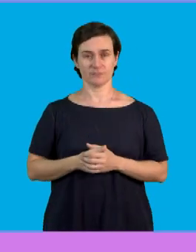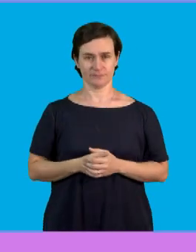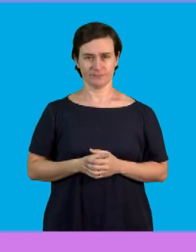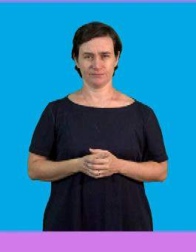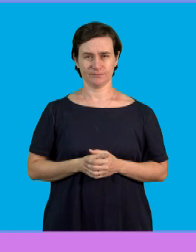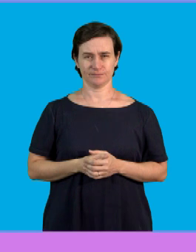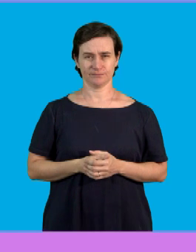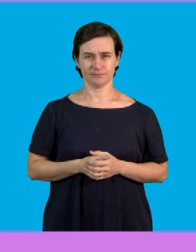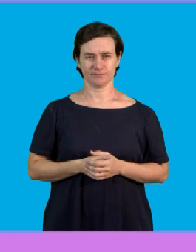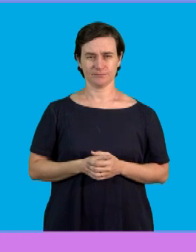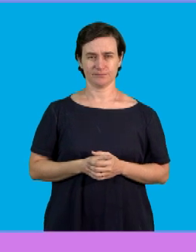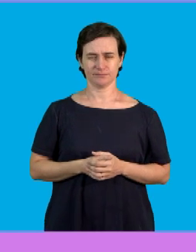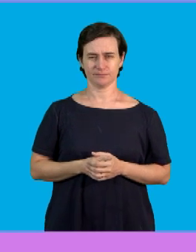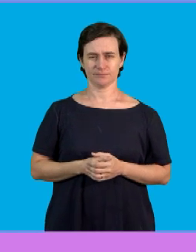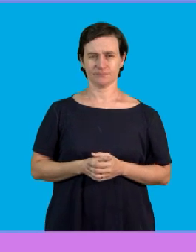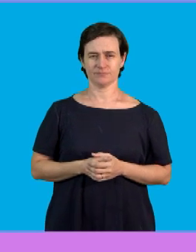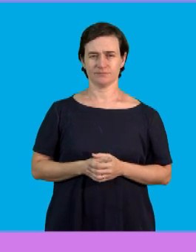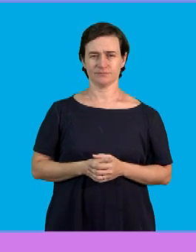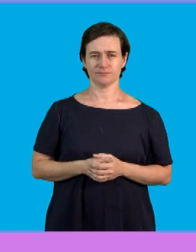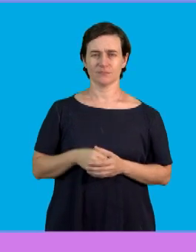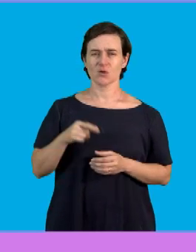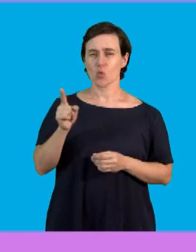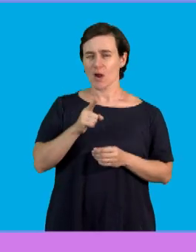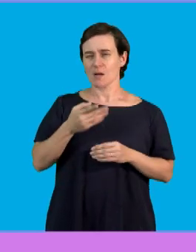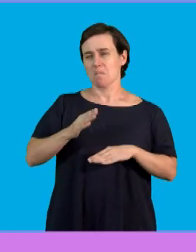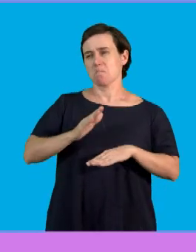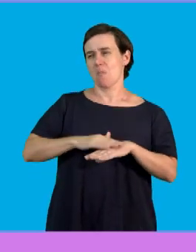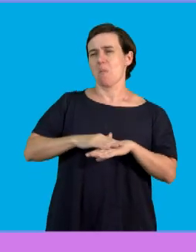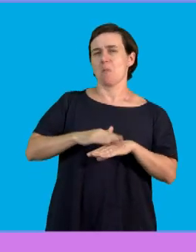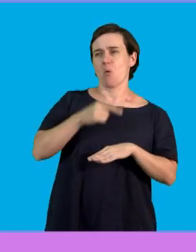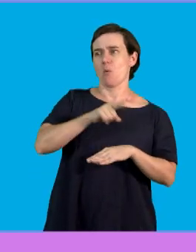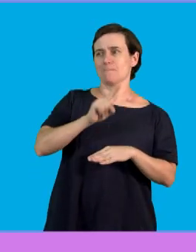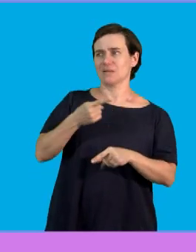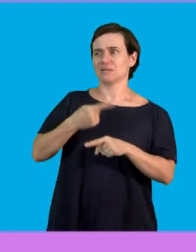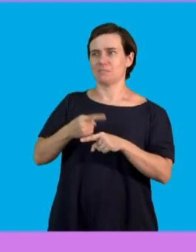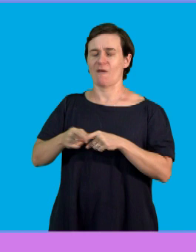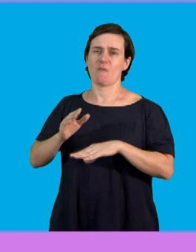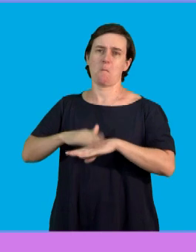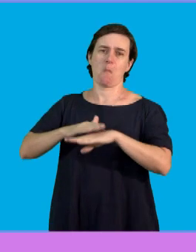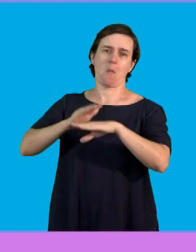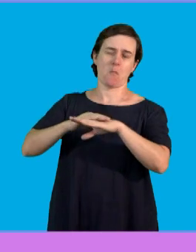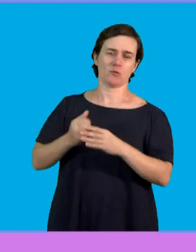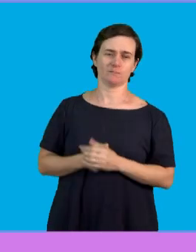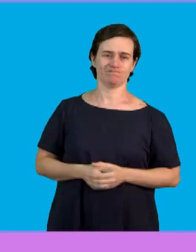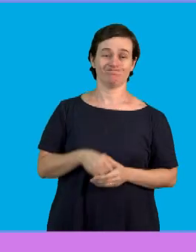35,000. So we need to find the extra value that has been added on that. So having our